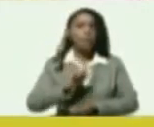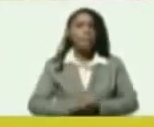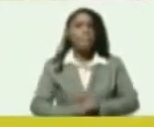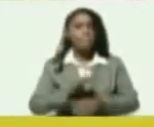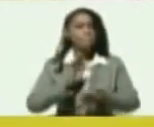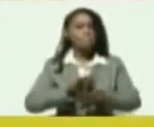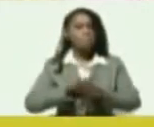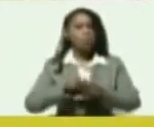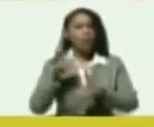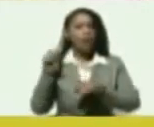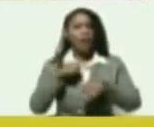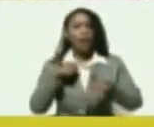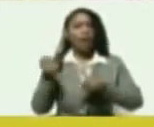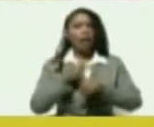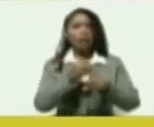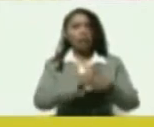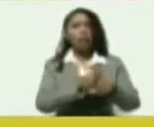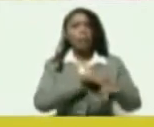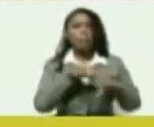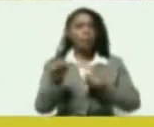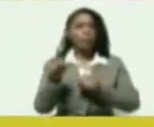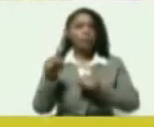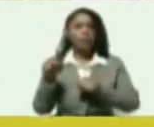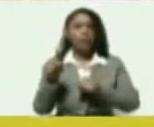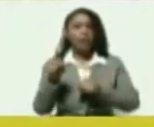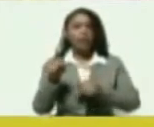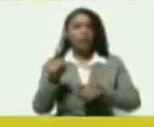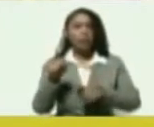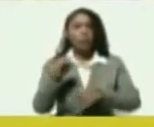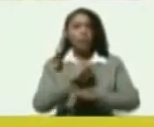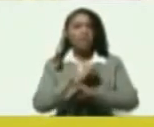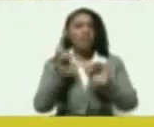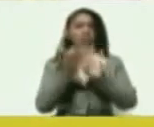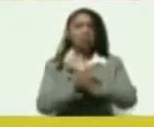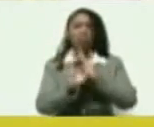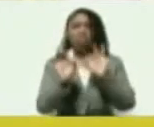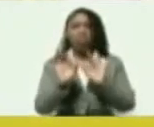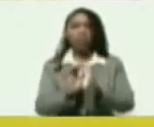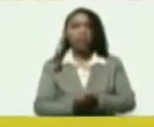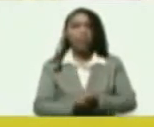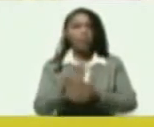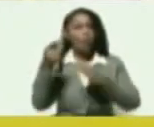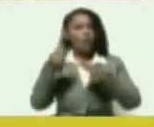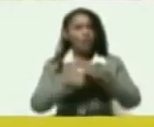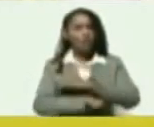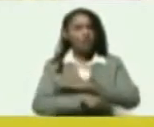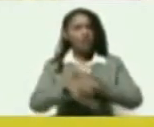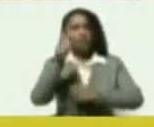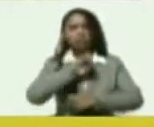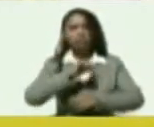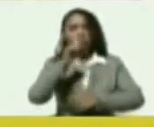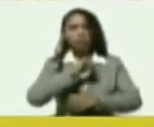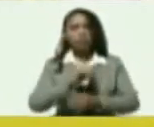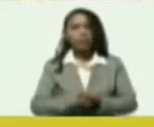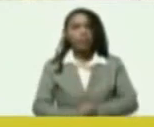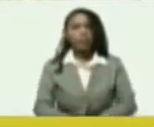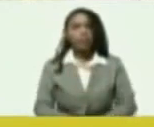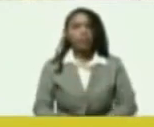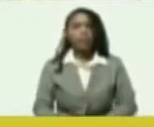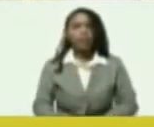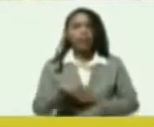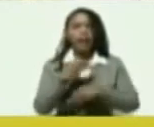Resistance, yes, because imperialist and right-wing aggression will